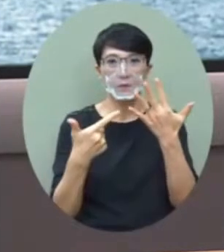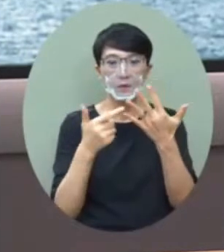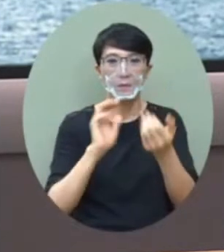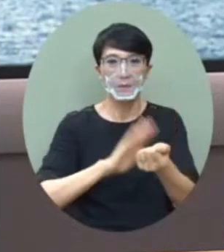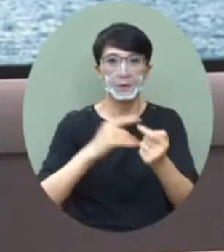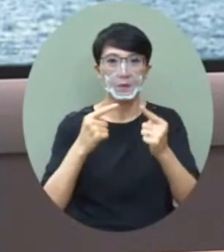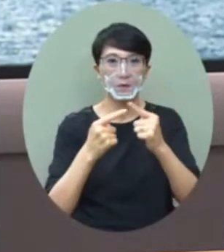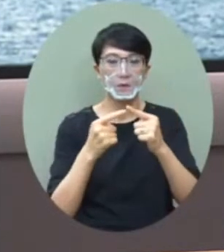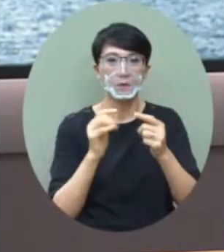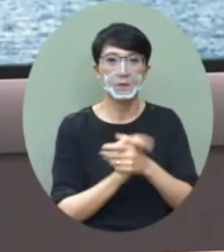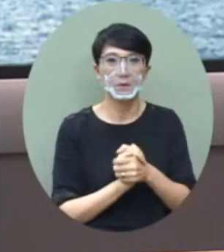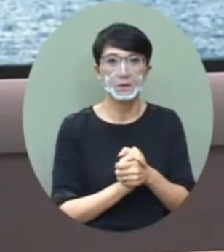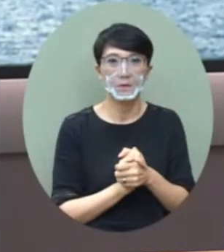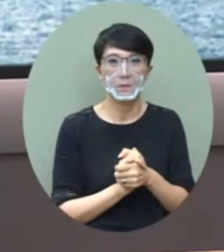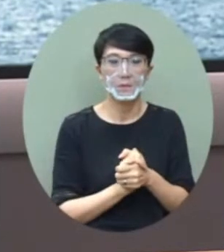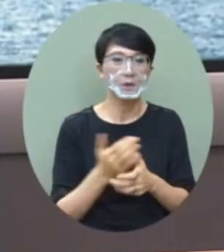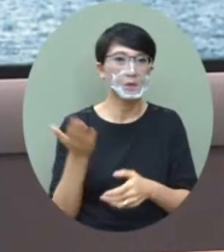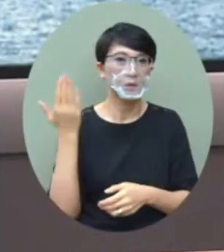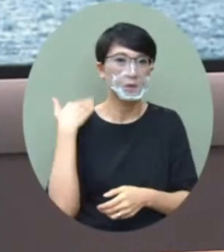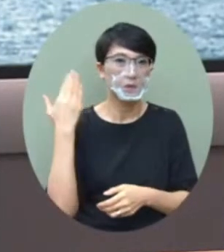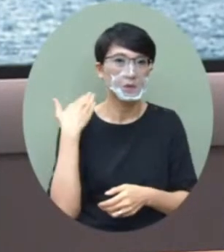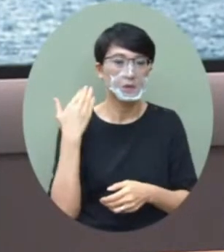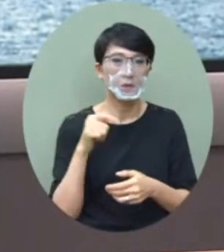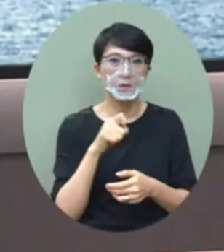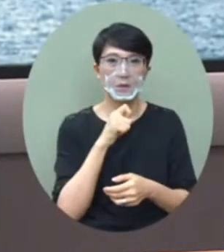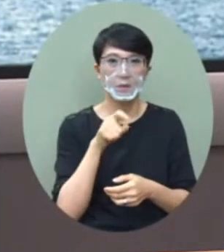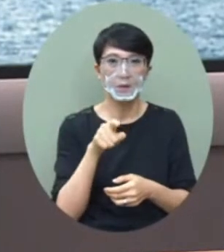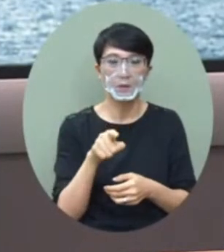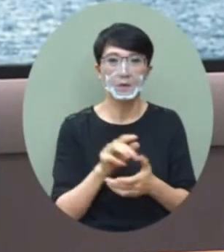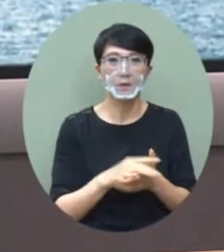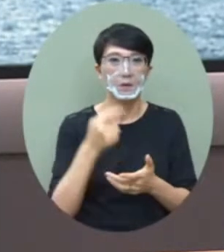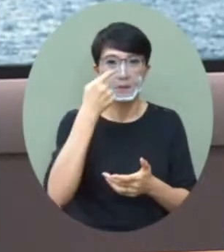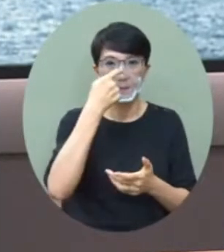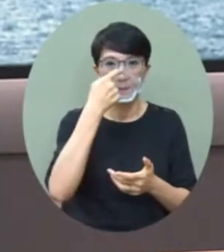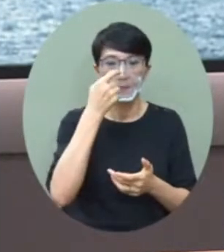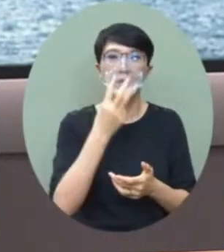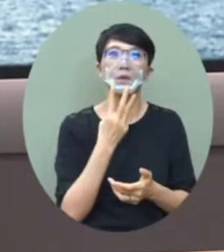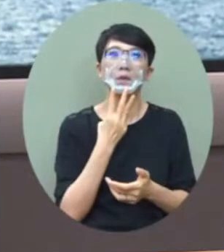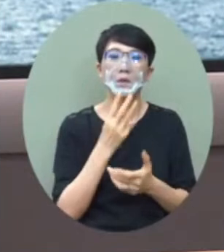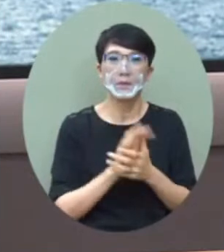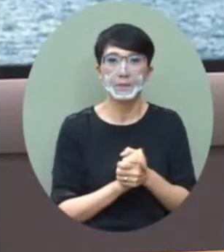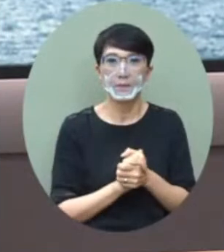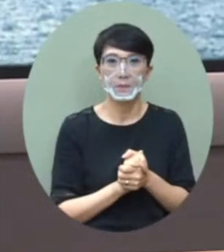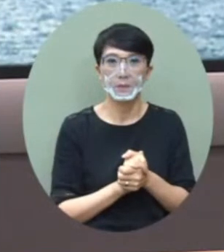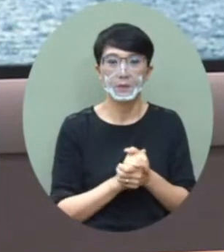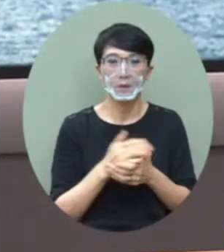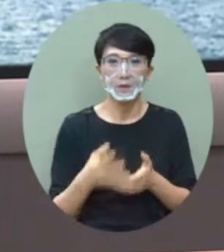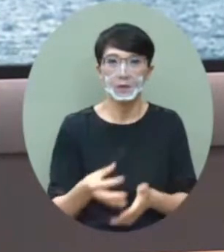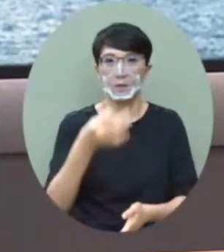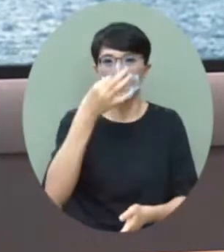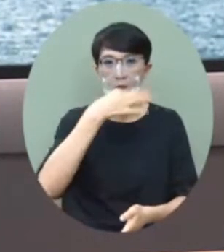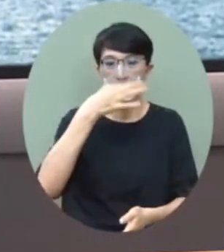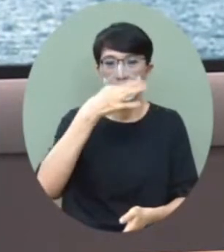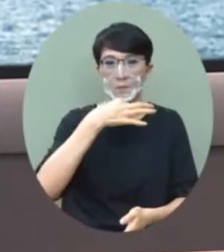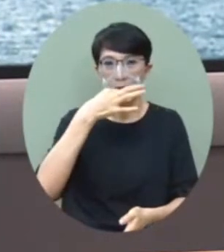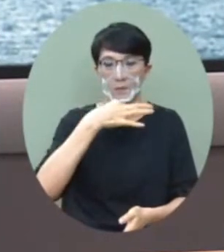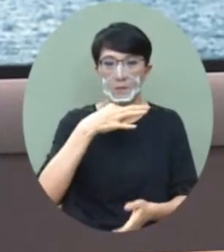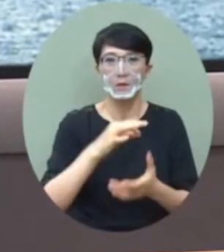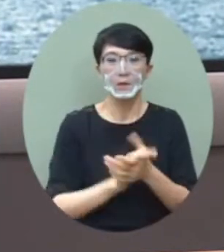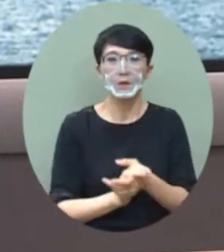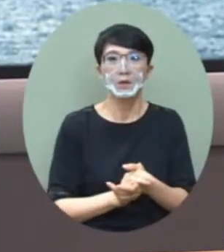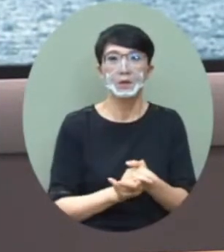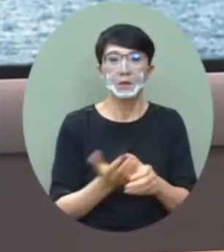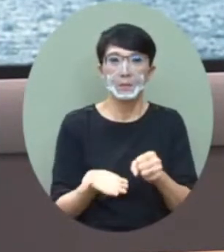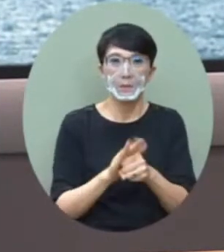mental disorder. And a 58-year-old patient had nasopharyngeal